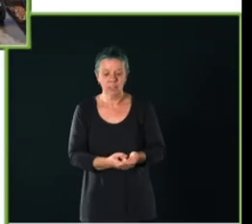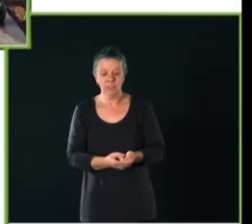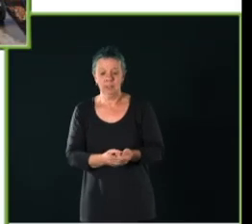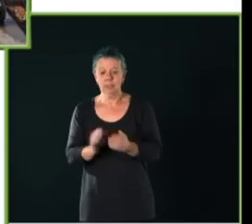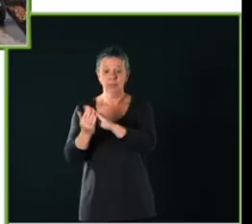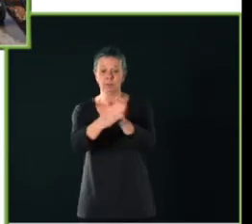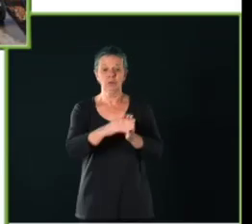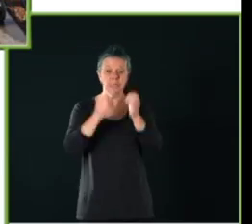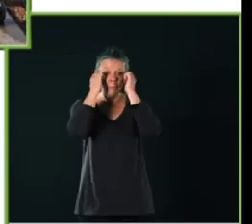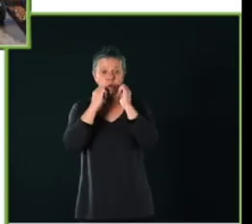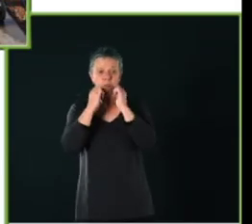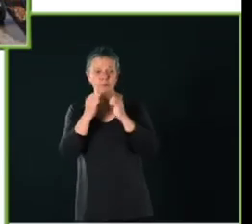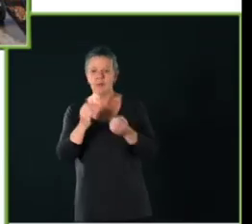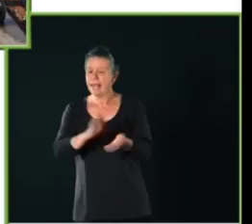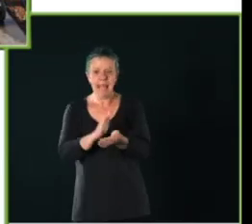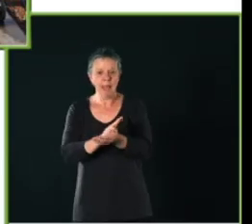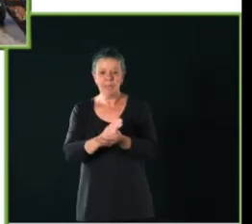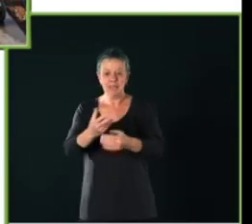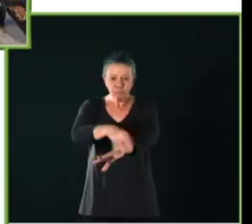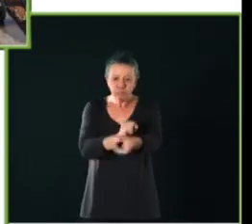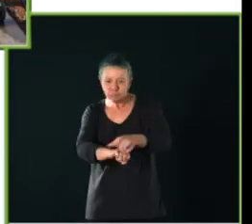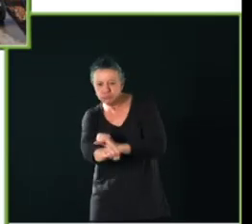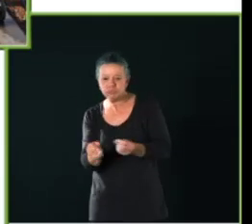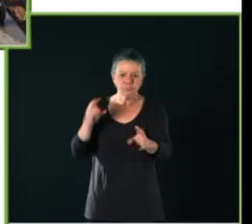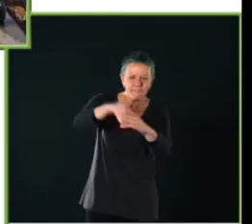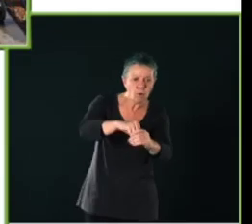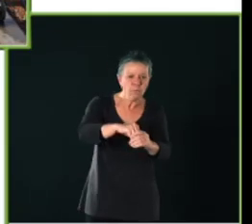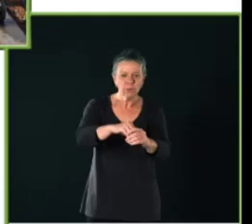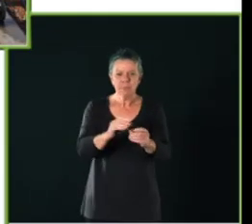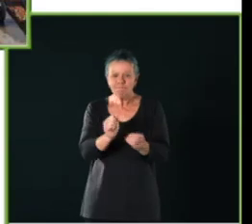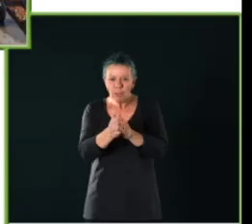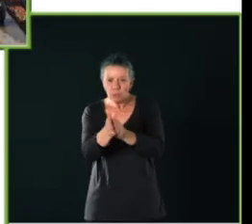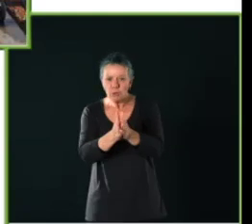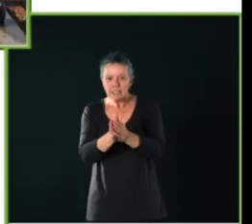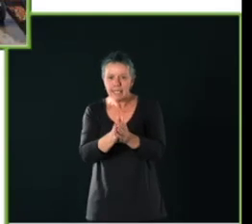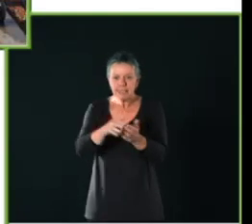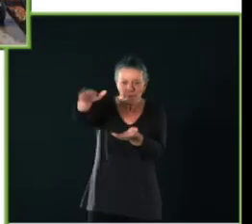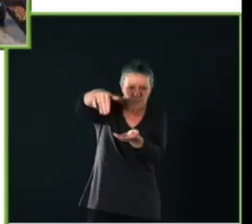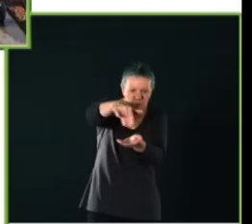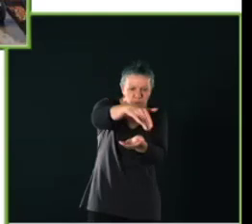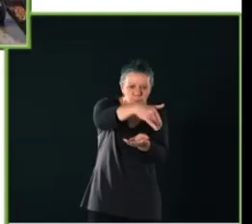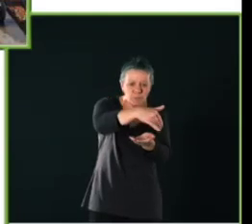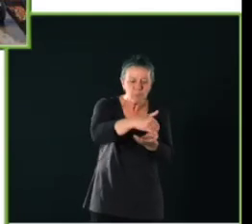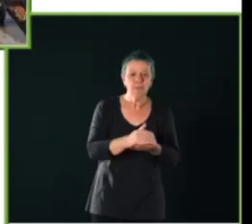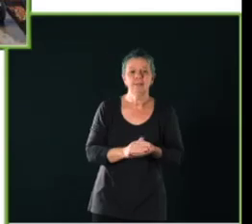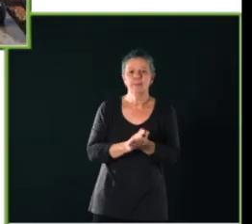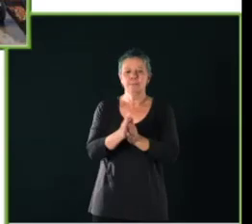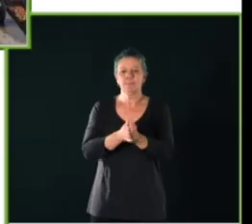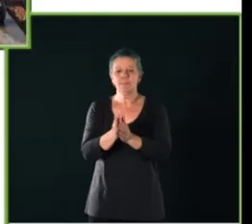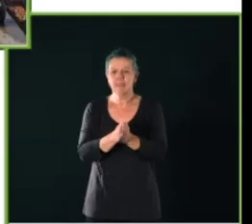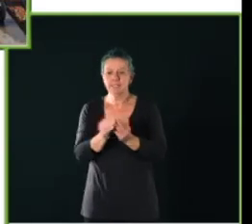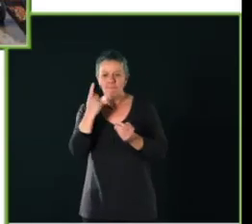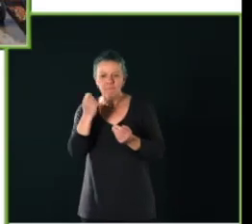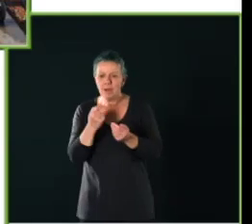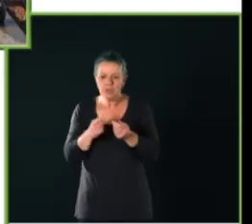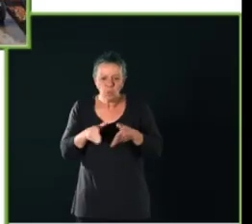in, and we need to take advantage of that enthusiasm and find more effective ways of getting things done. It's not always